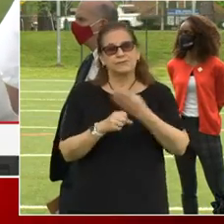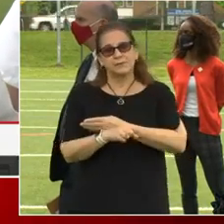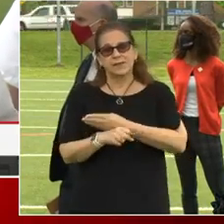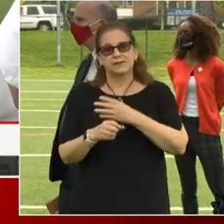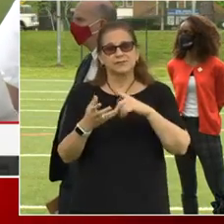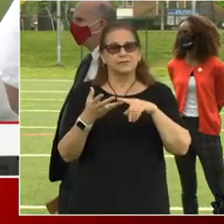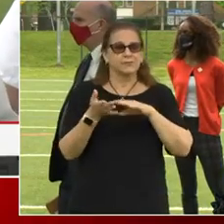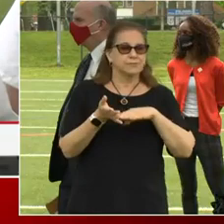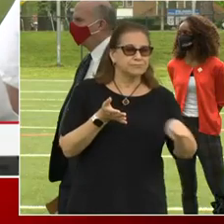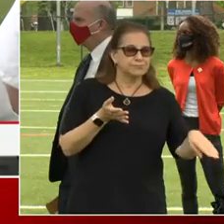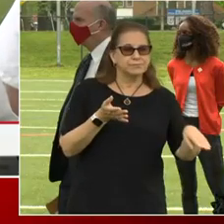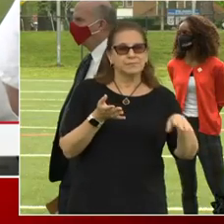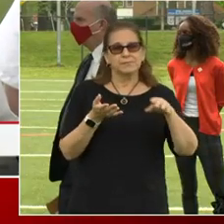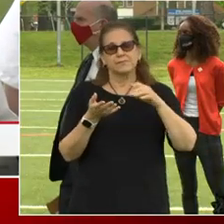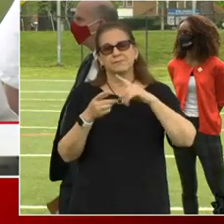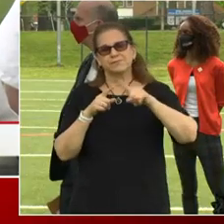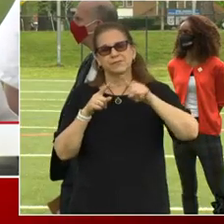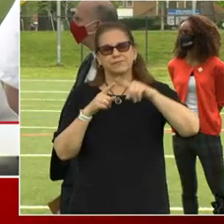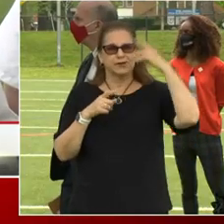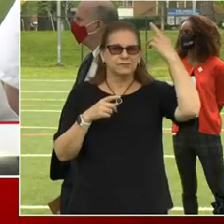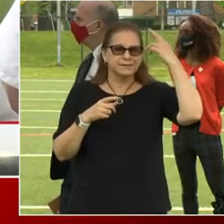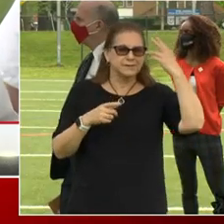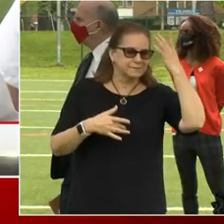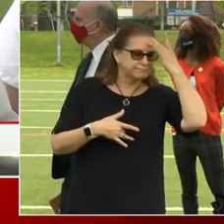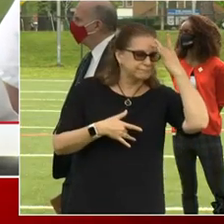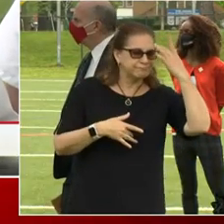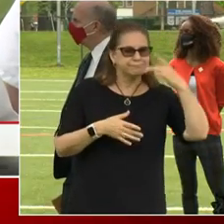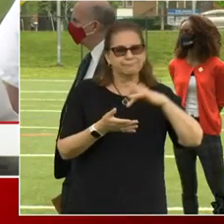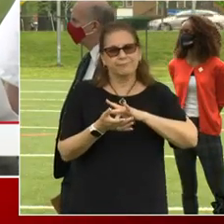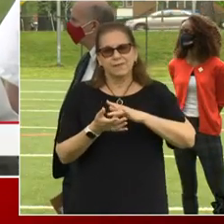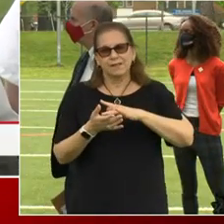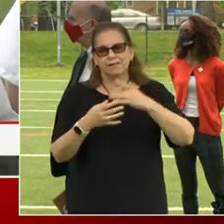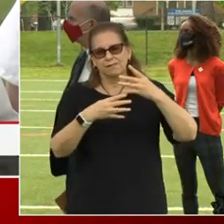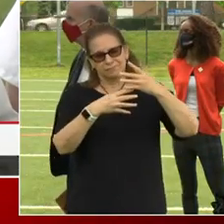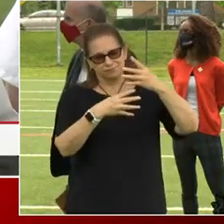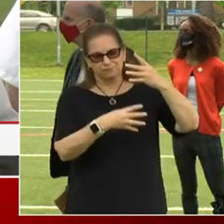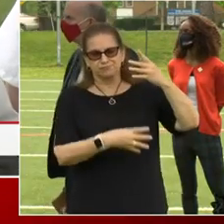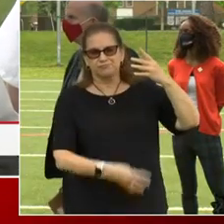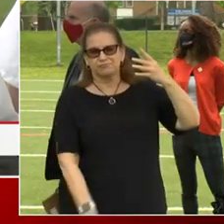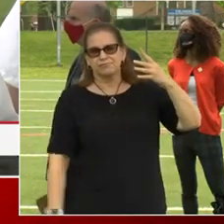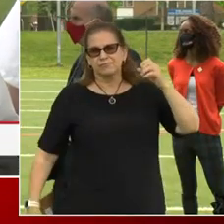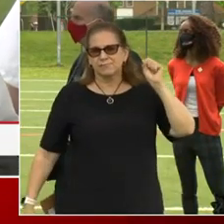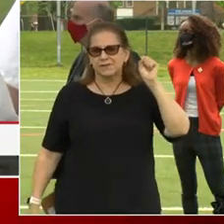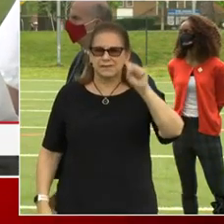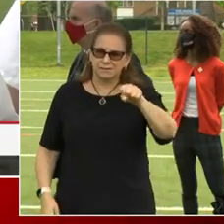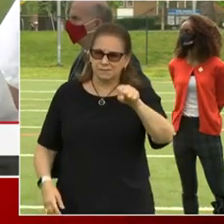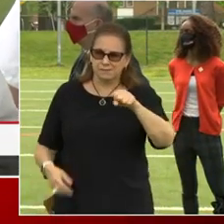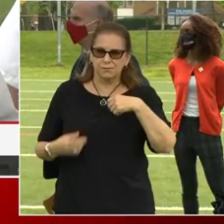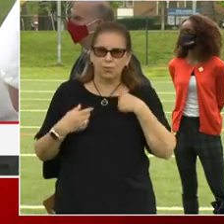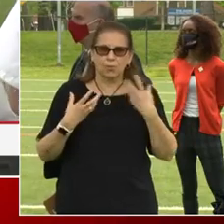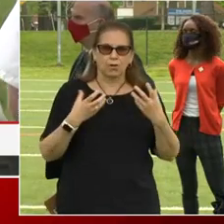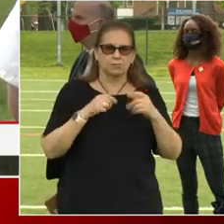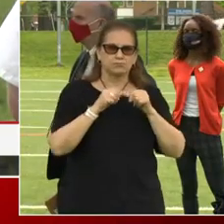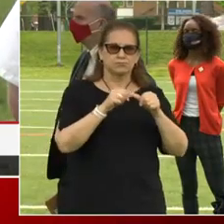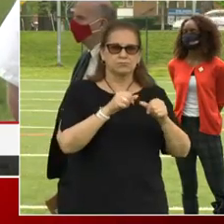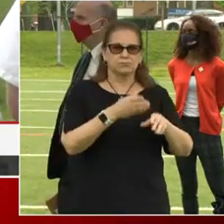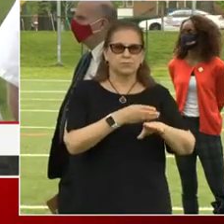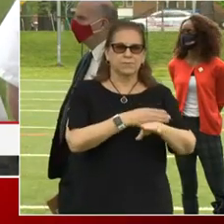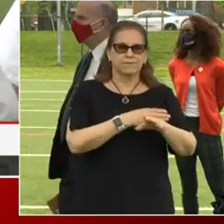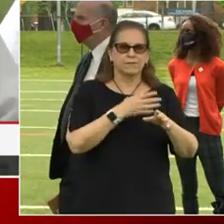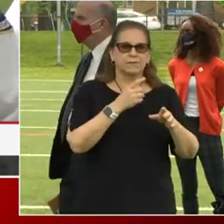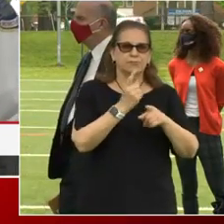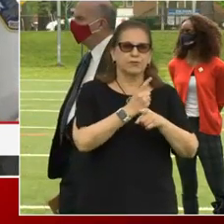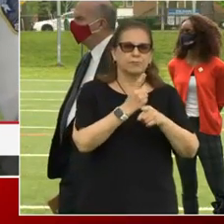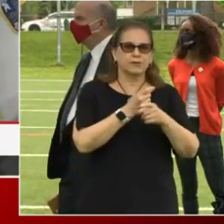that. Certainly we want to make sure that our officers who are out here doing the job, that they are properly supported with the resources that they need. As you know,